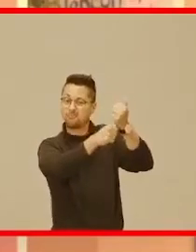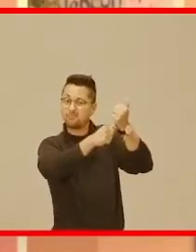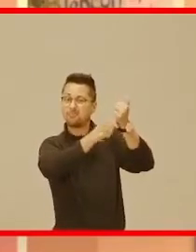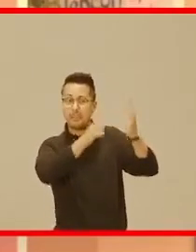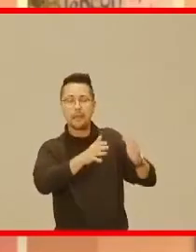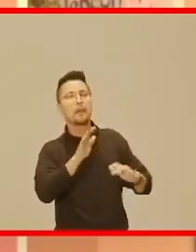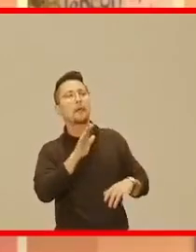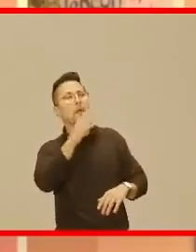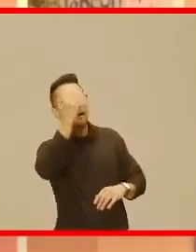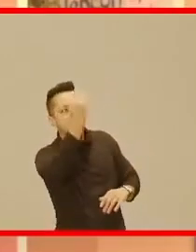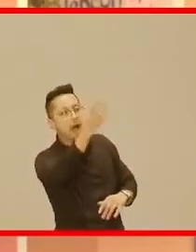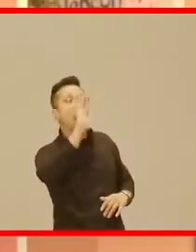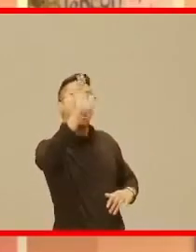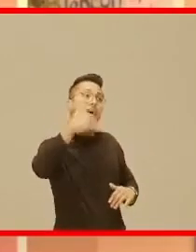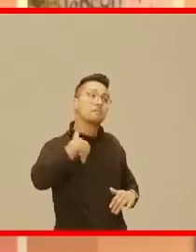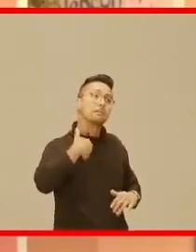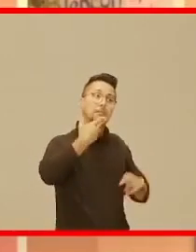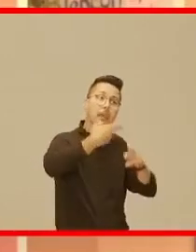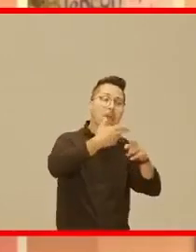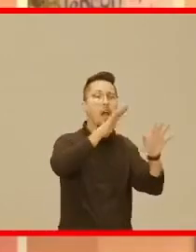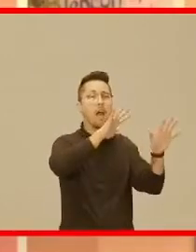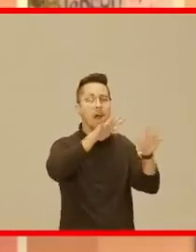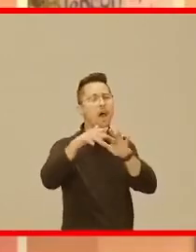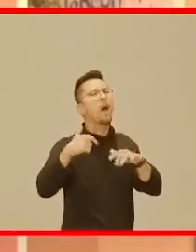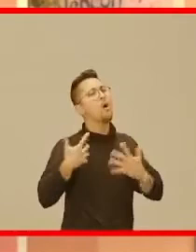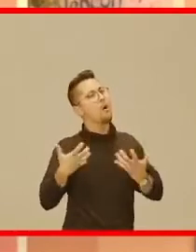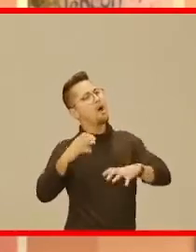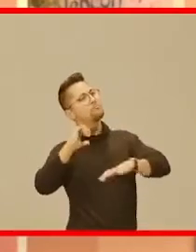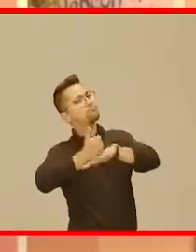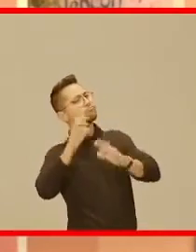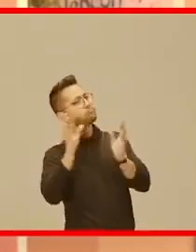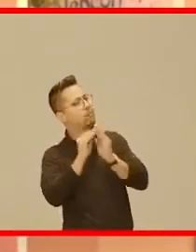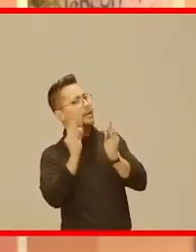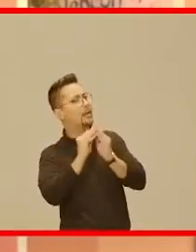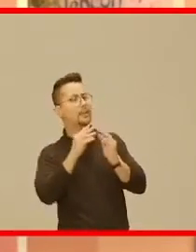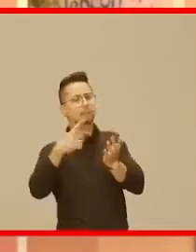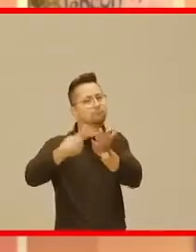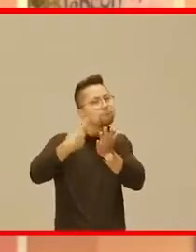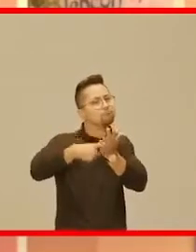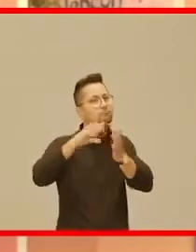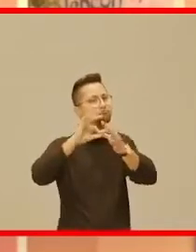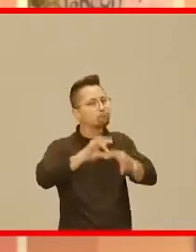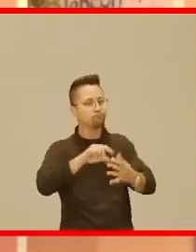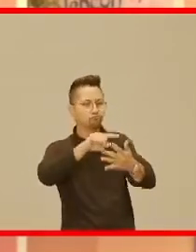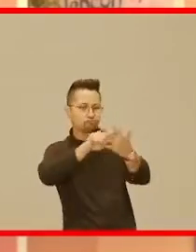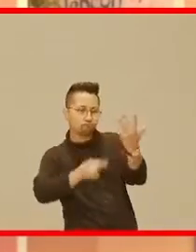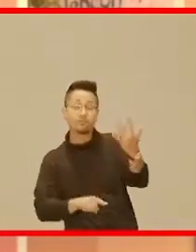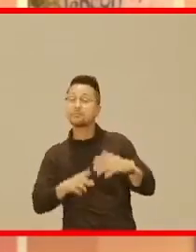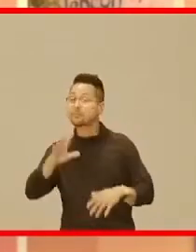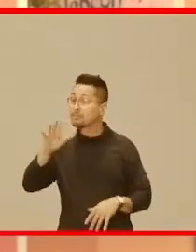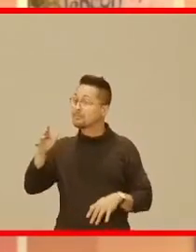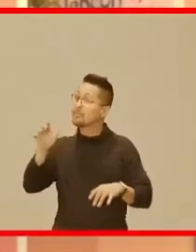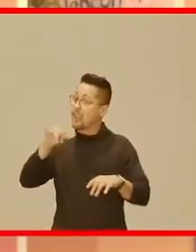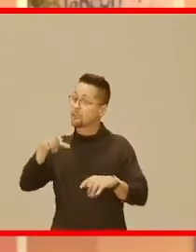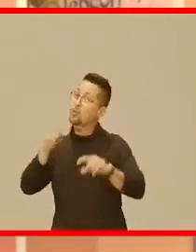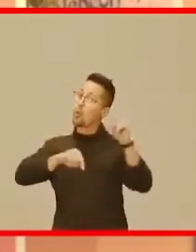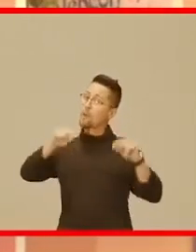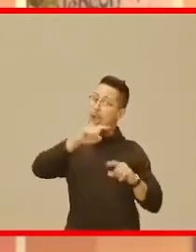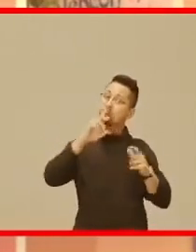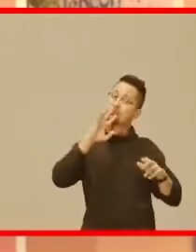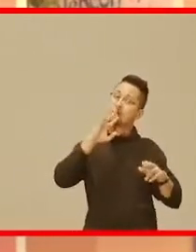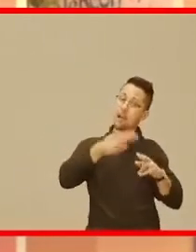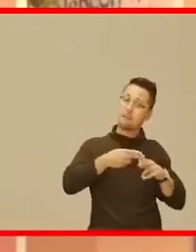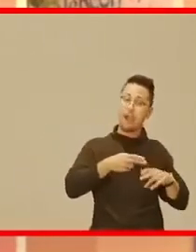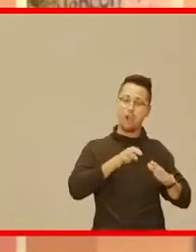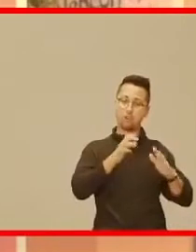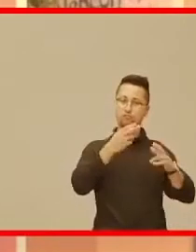I'd like to schedule a meeting with you to talk about XYZ. And then that's when we're going back to like the elevator speech. You're not gonna have 30 minutes,